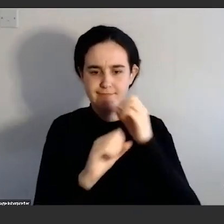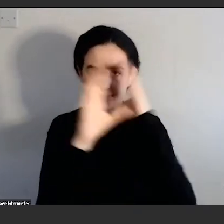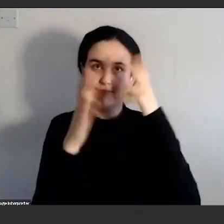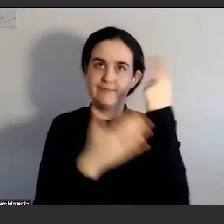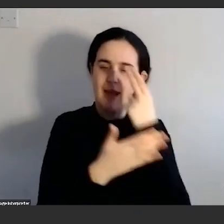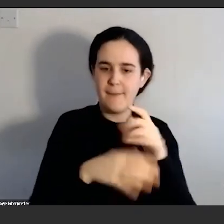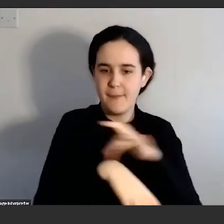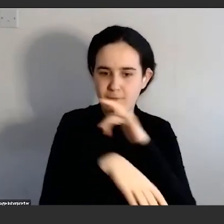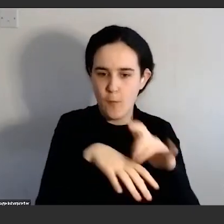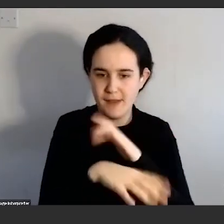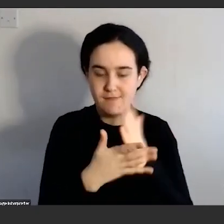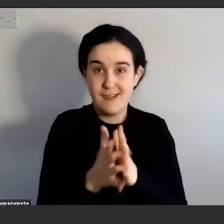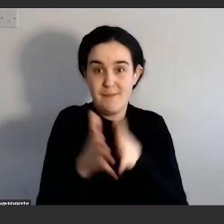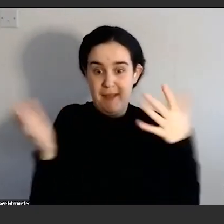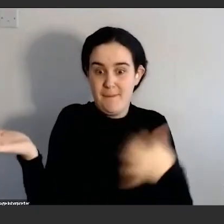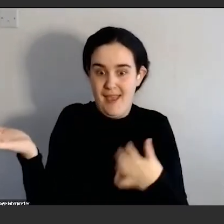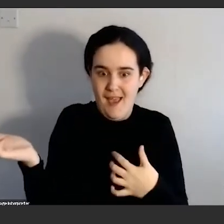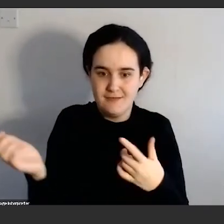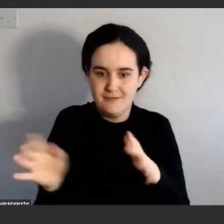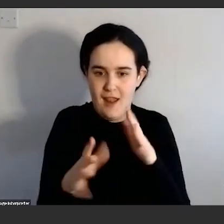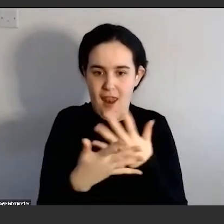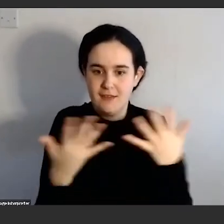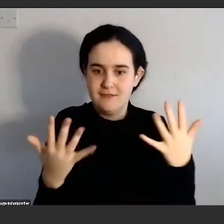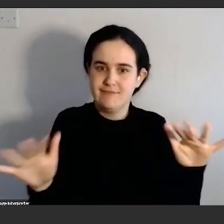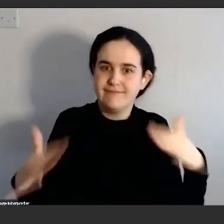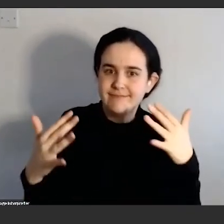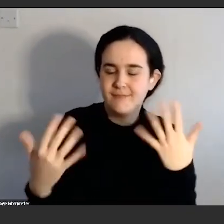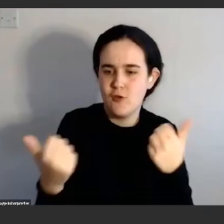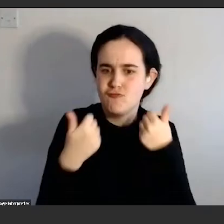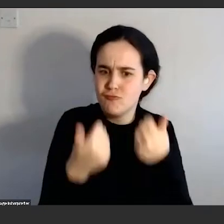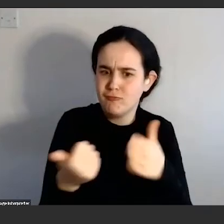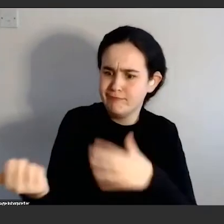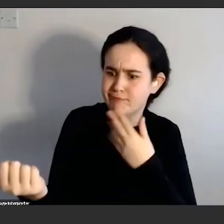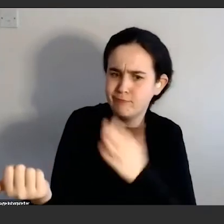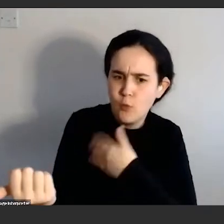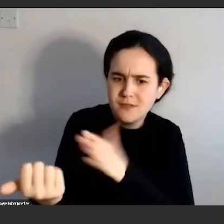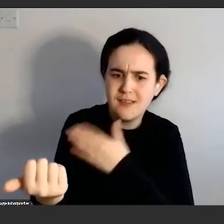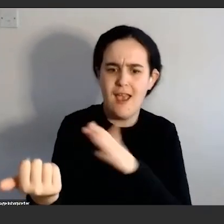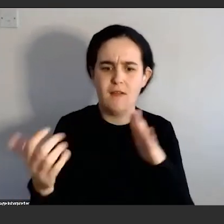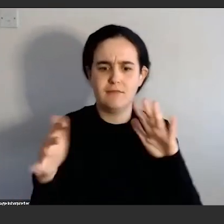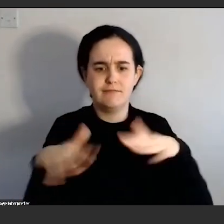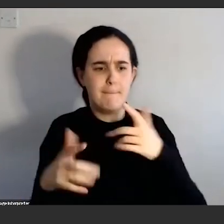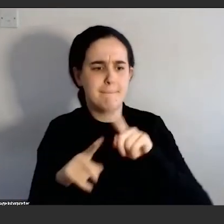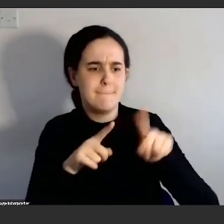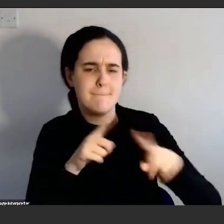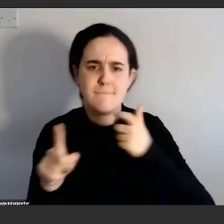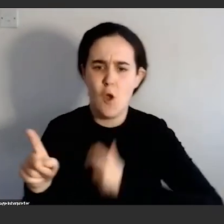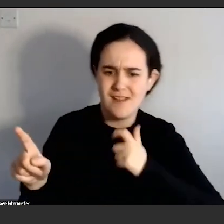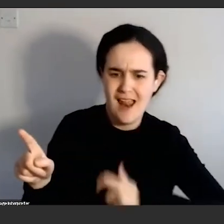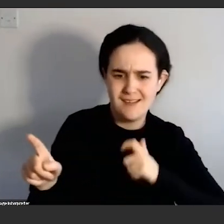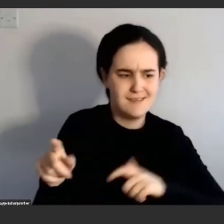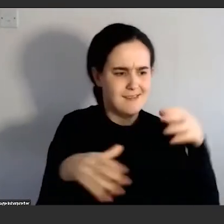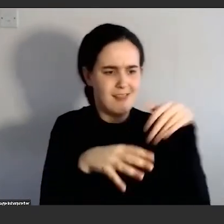message? You brought some music to us here at the Pre-Summit. What is the message that you would like to leave us with before we move